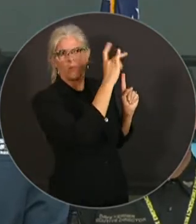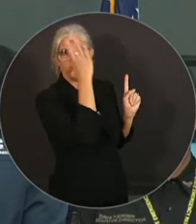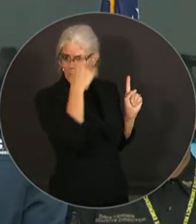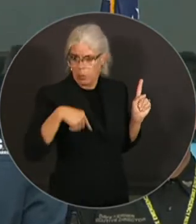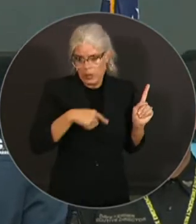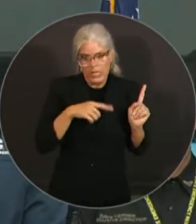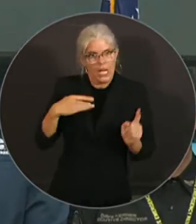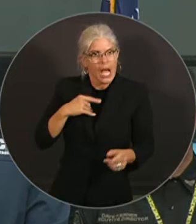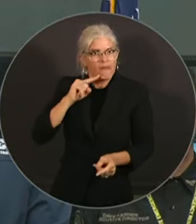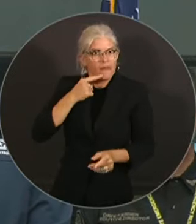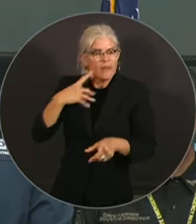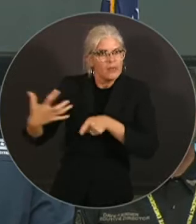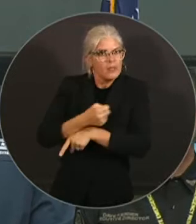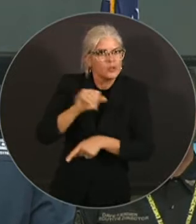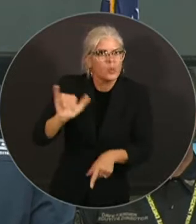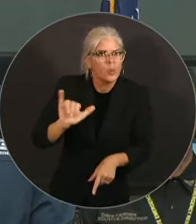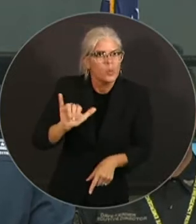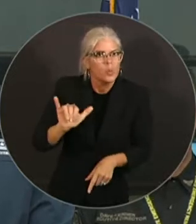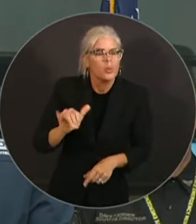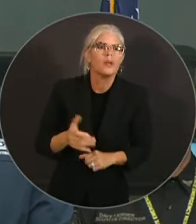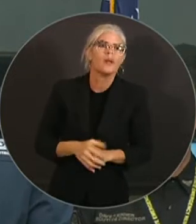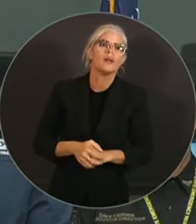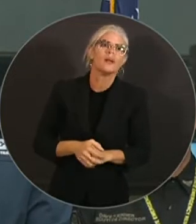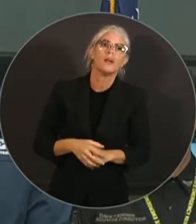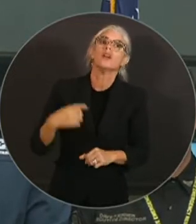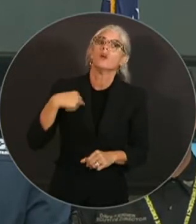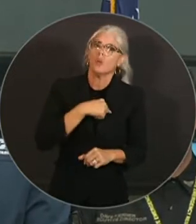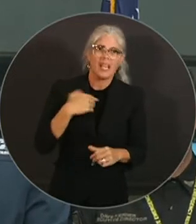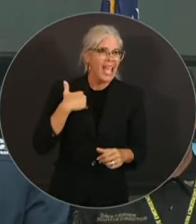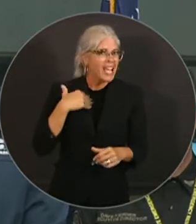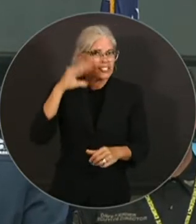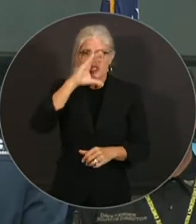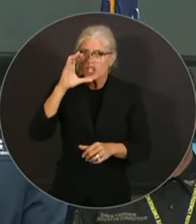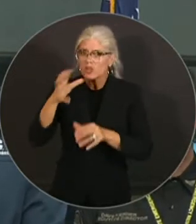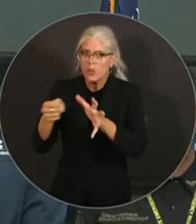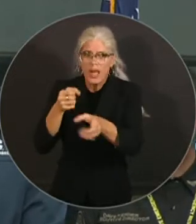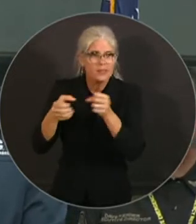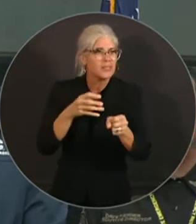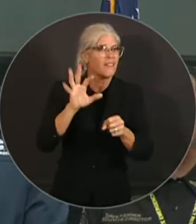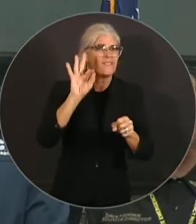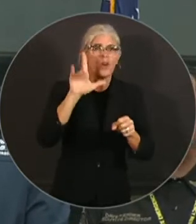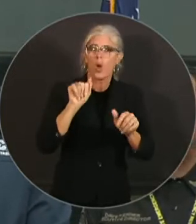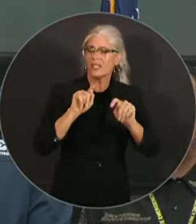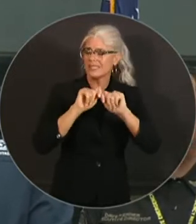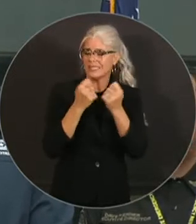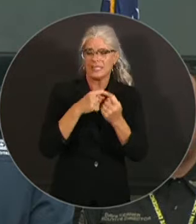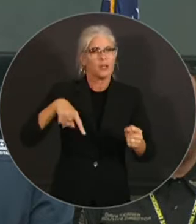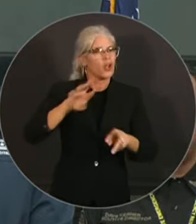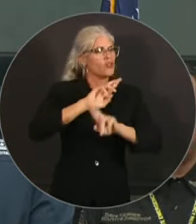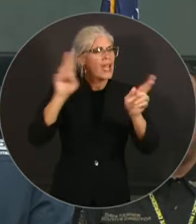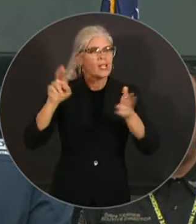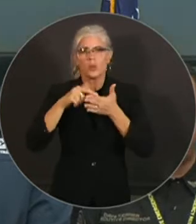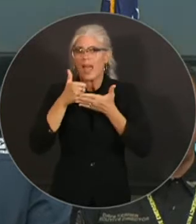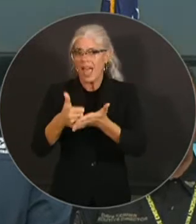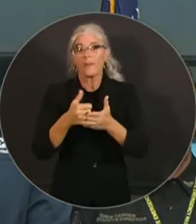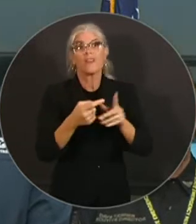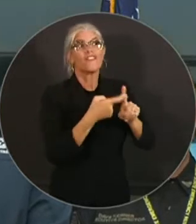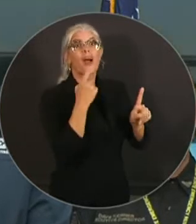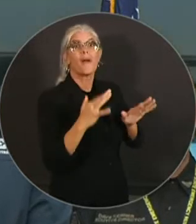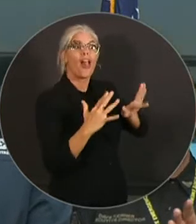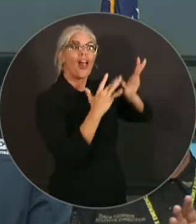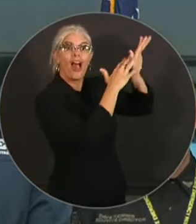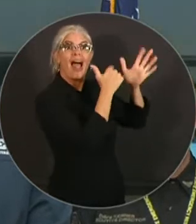going to have urban search and rescue all through from the Florida teams. They're all going to be ready to go. I think they're coming in from other states,